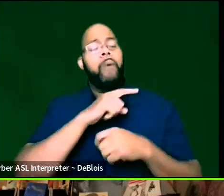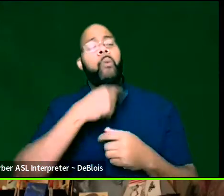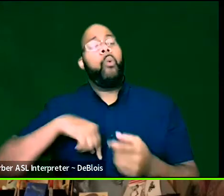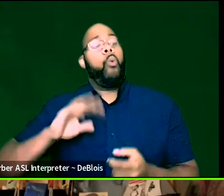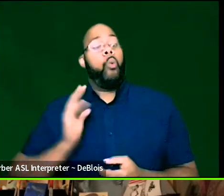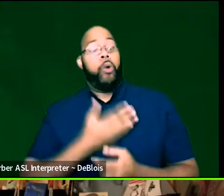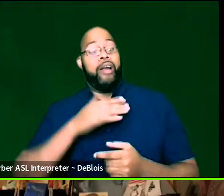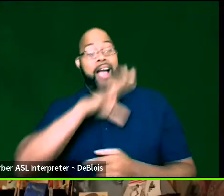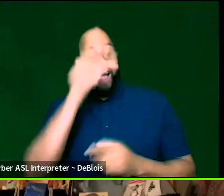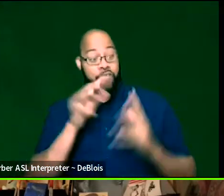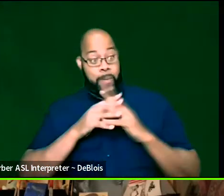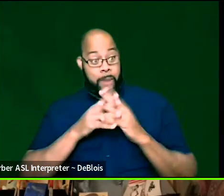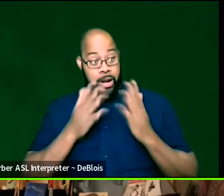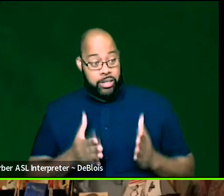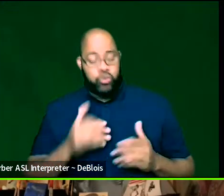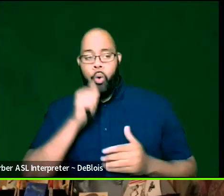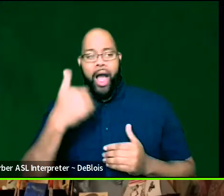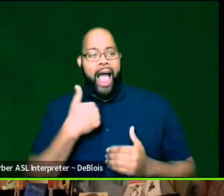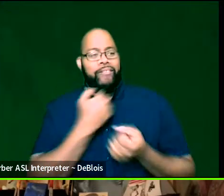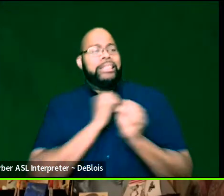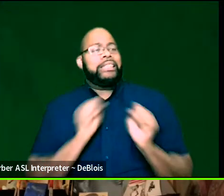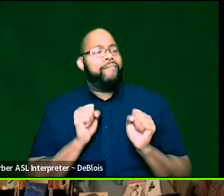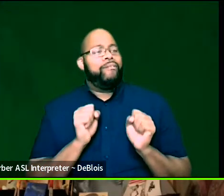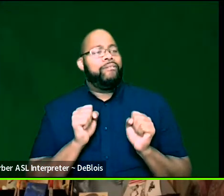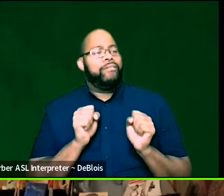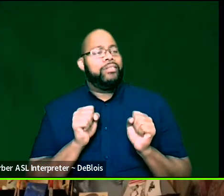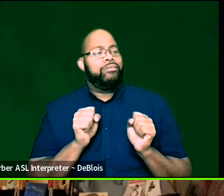as African Americans don't have a safety net.